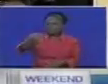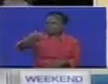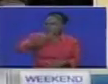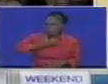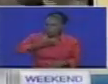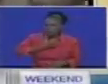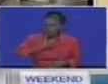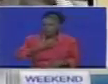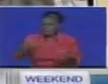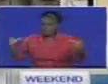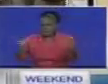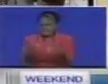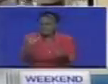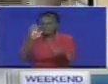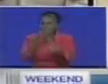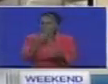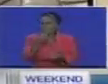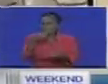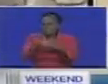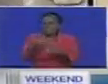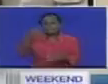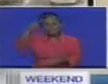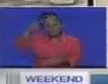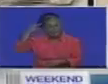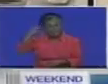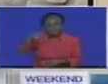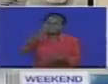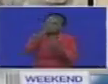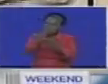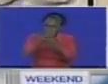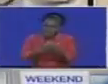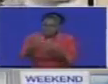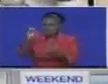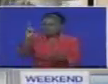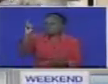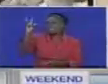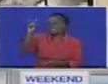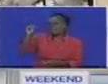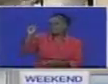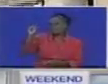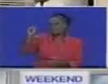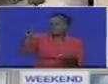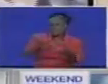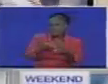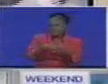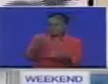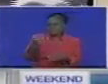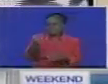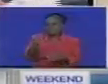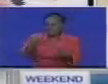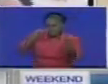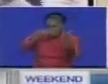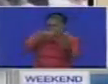seriously. Those men in black are part and parcel of the ODM structure. Now, at what